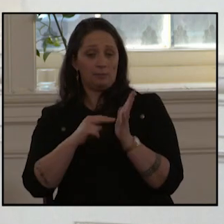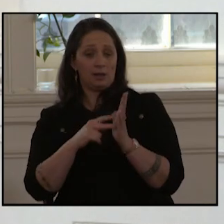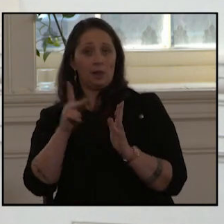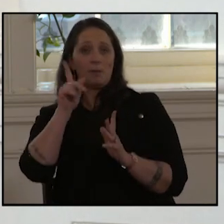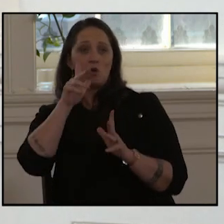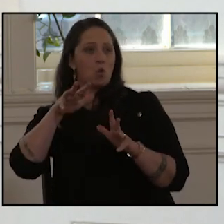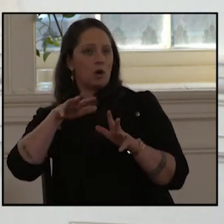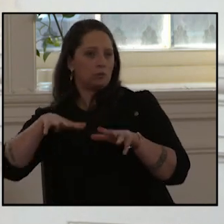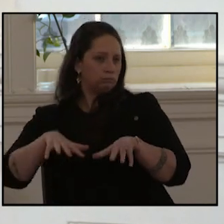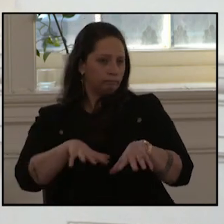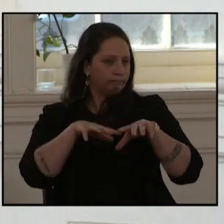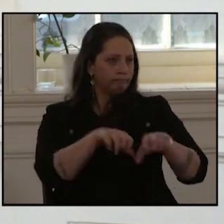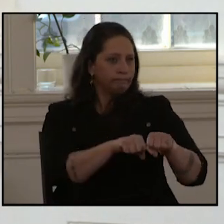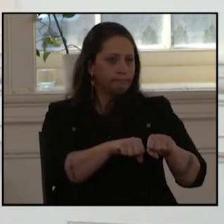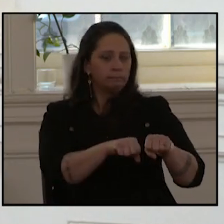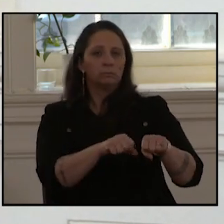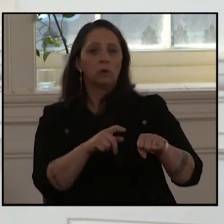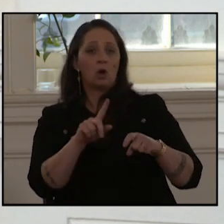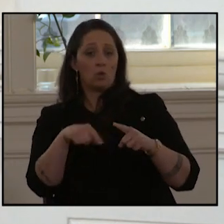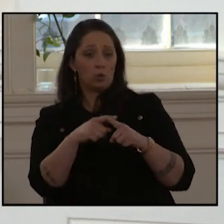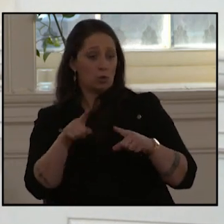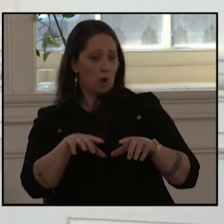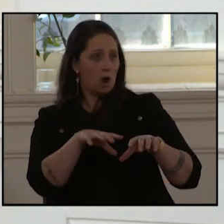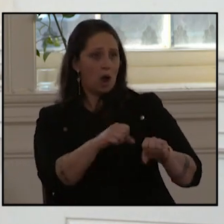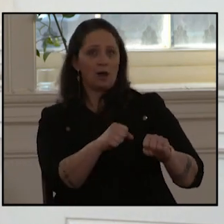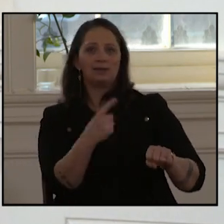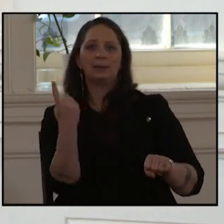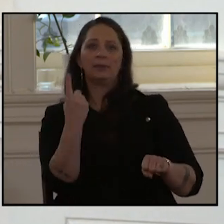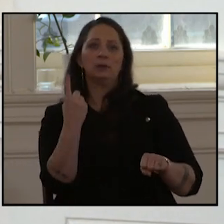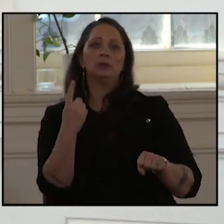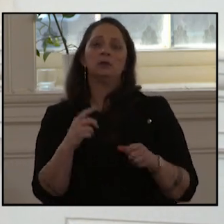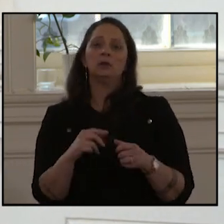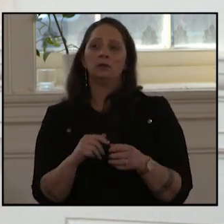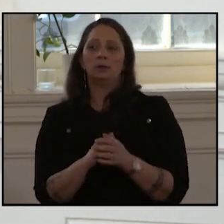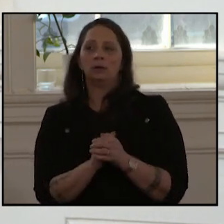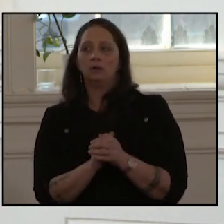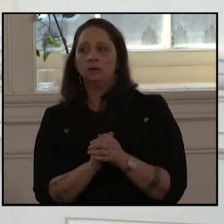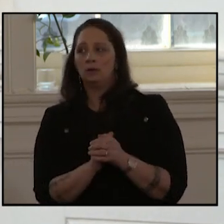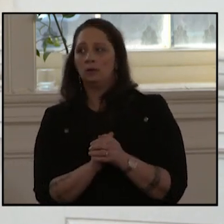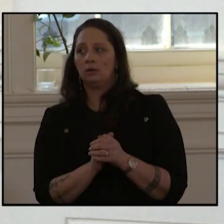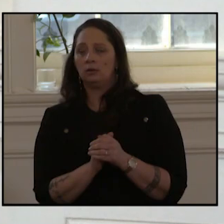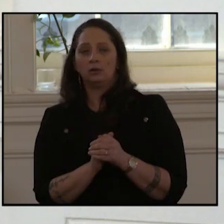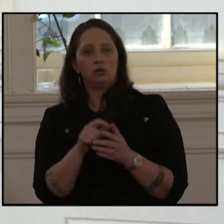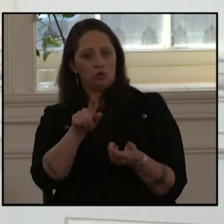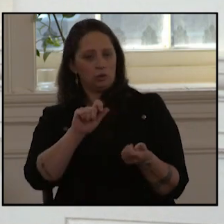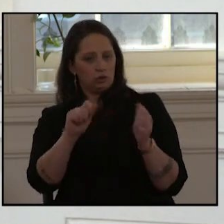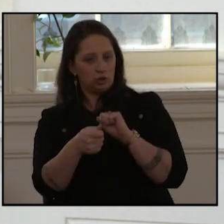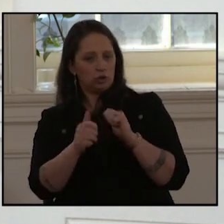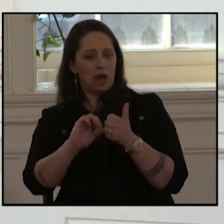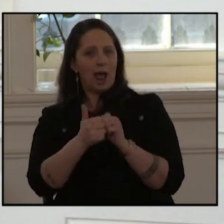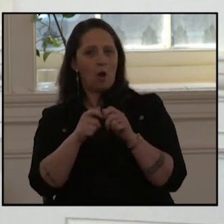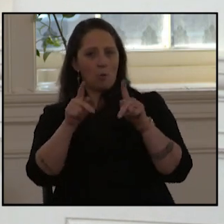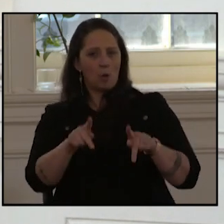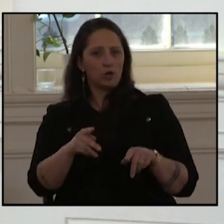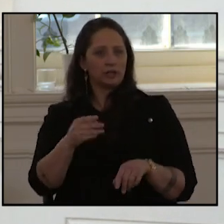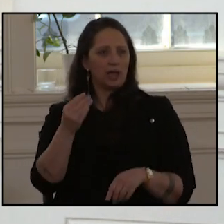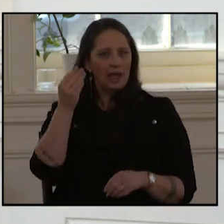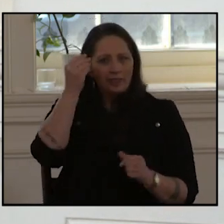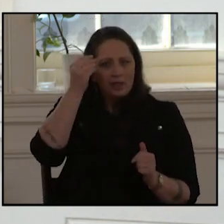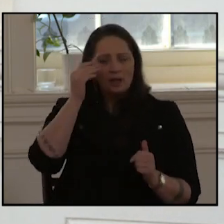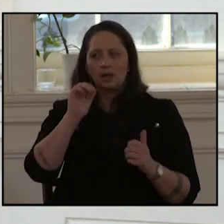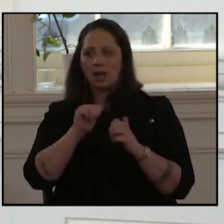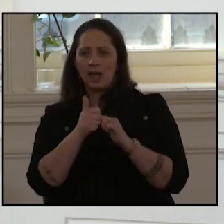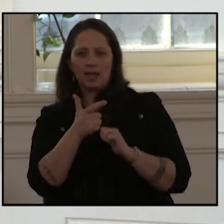who colonized, and when you colonize something, you change how a person thinks, what they